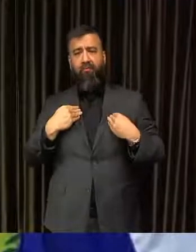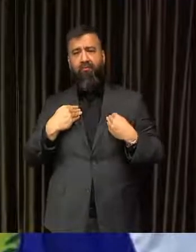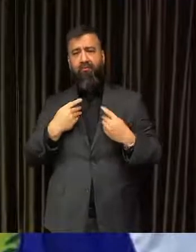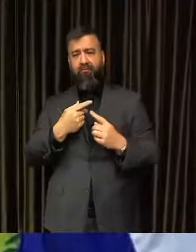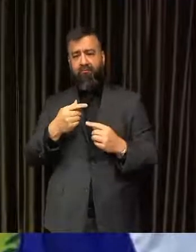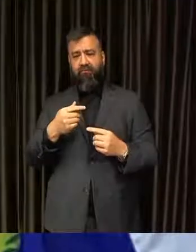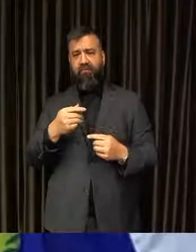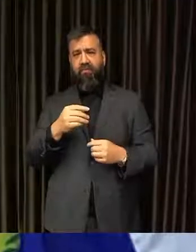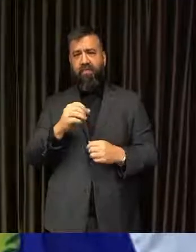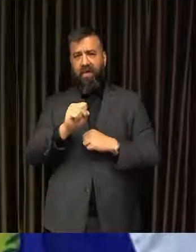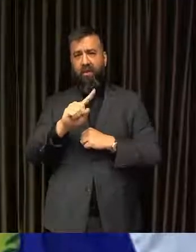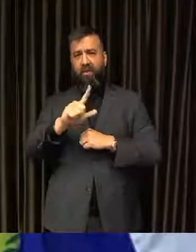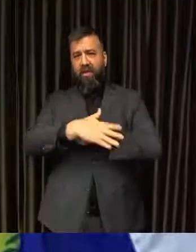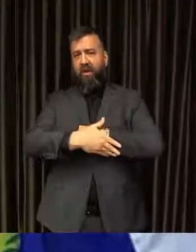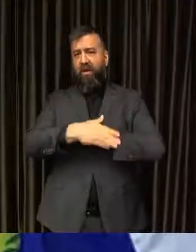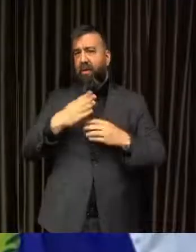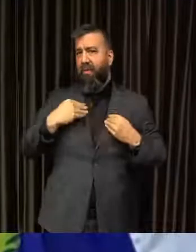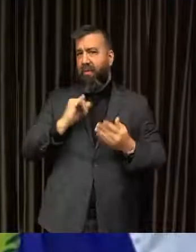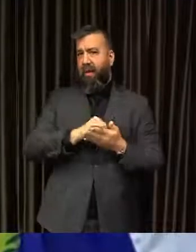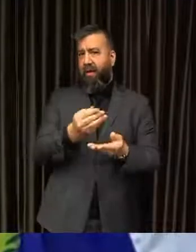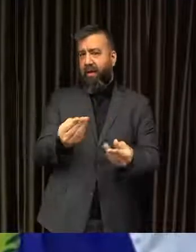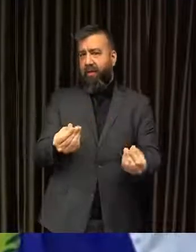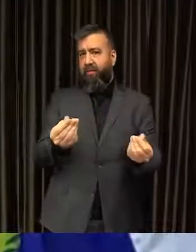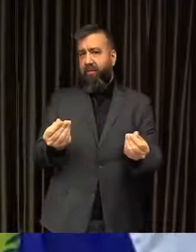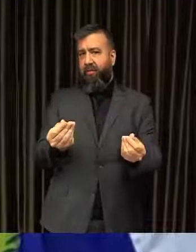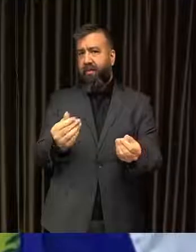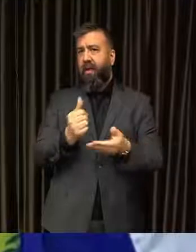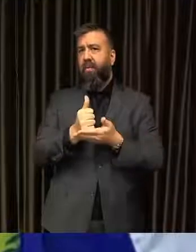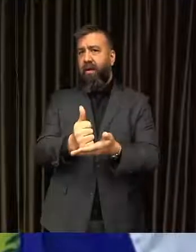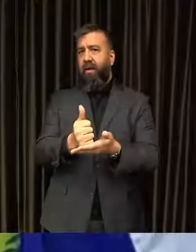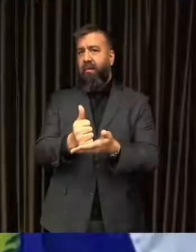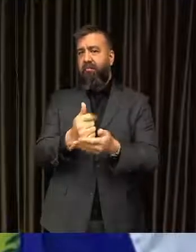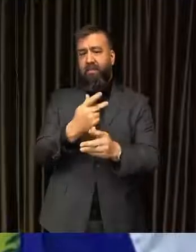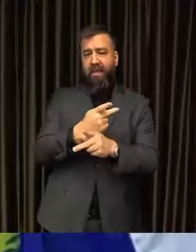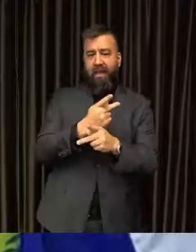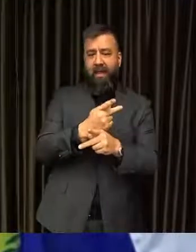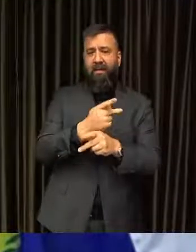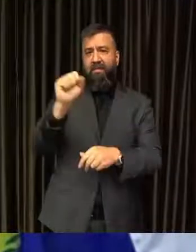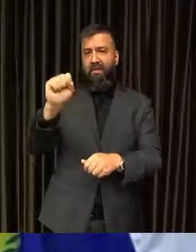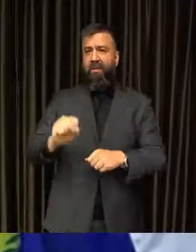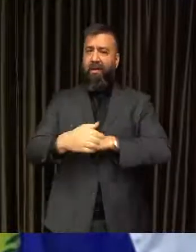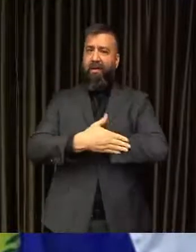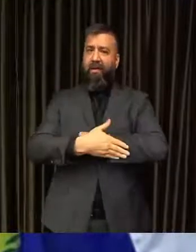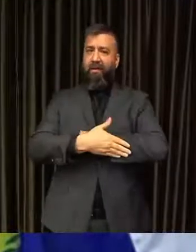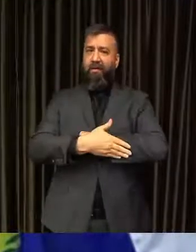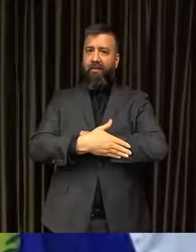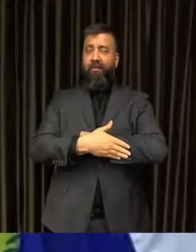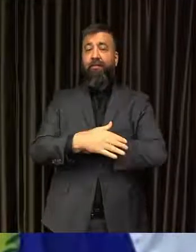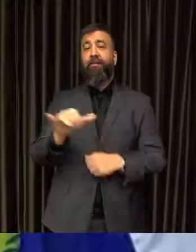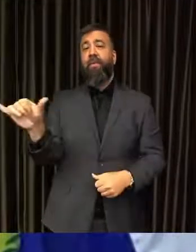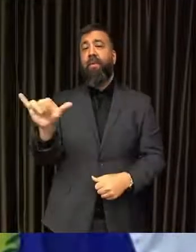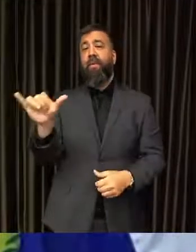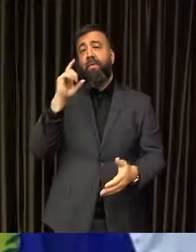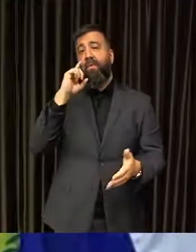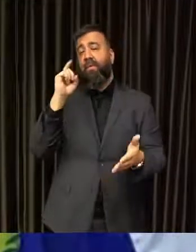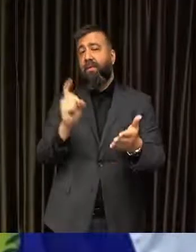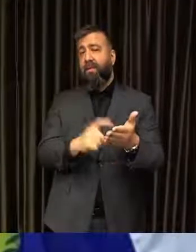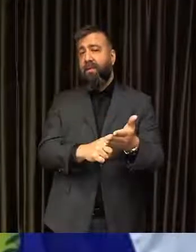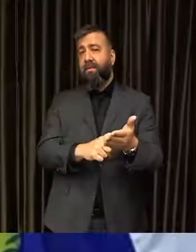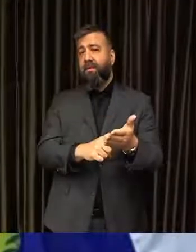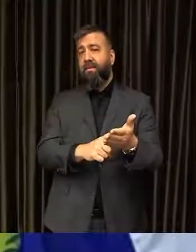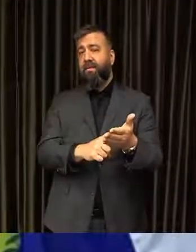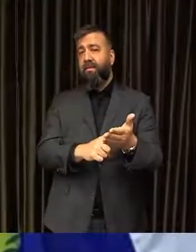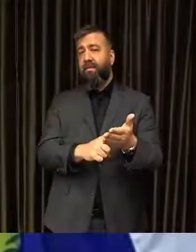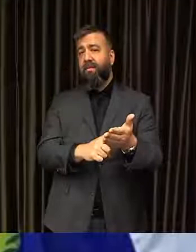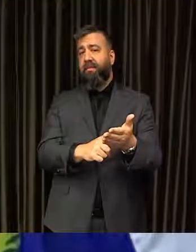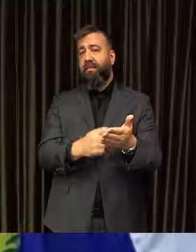address some of those pre-registration disparities in the south part of the county. We also recognize that